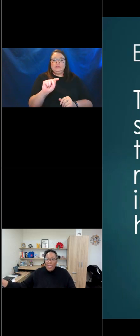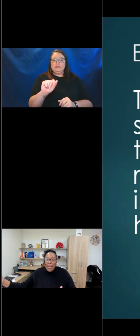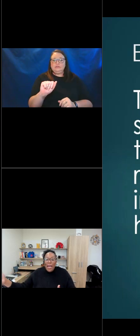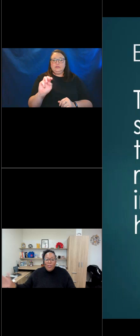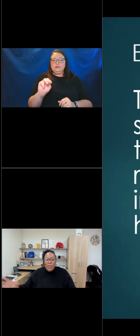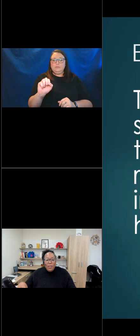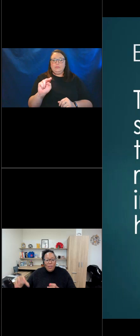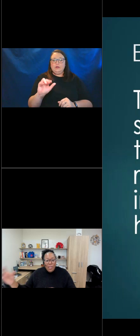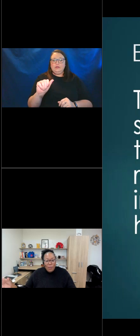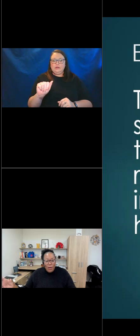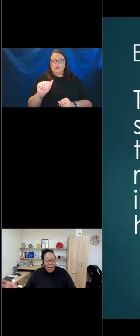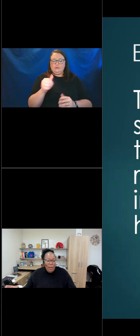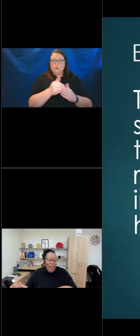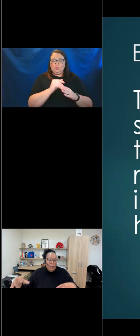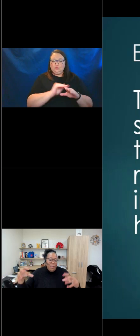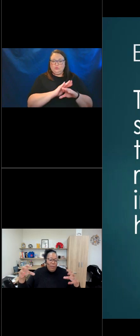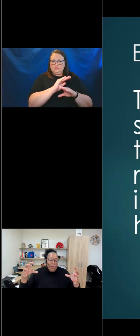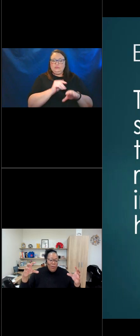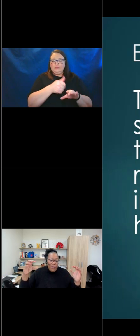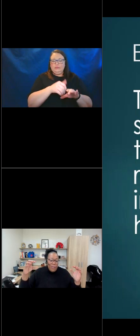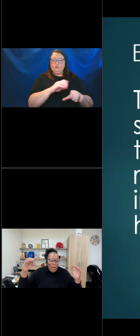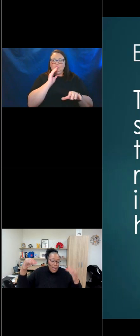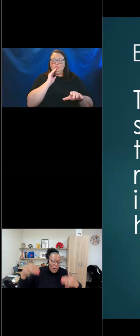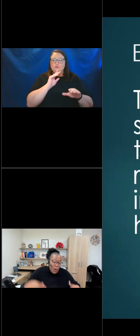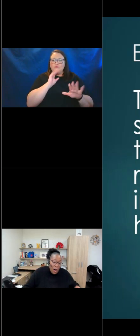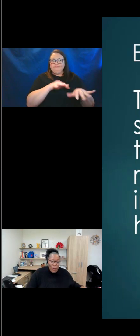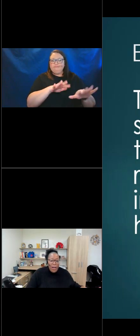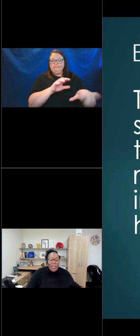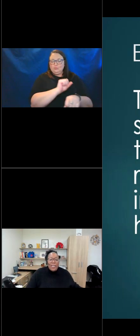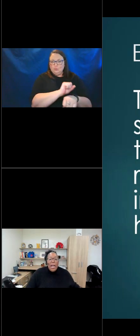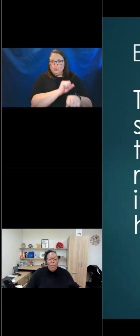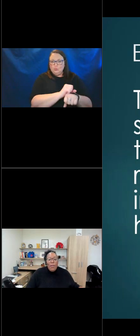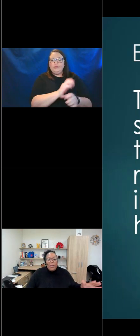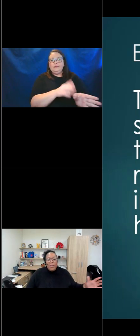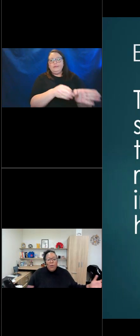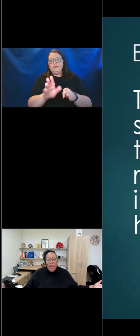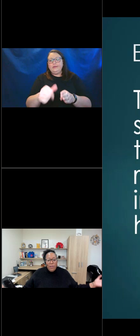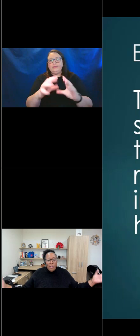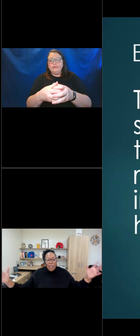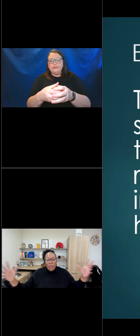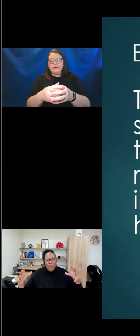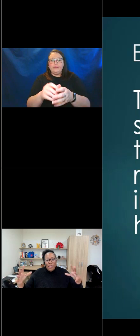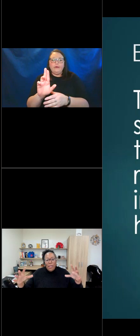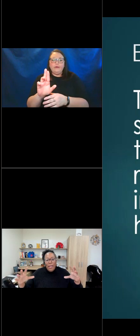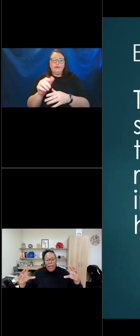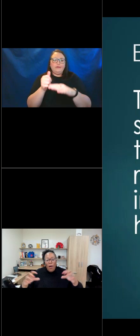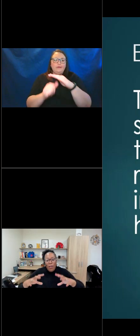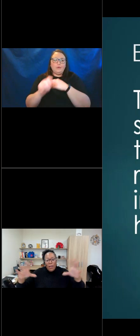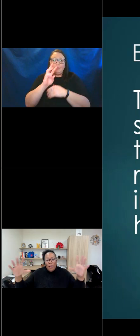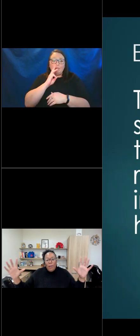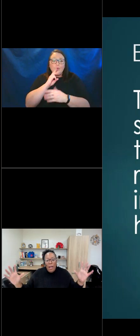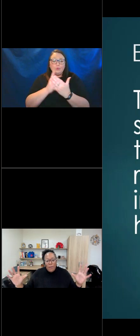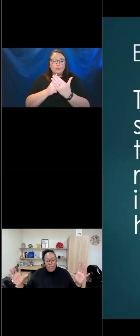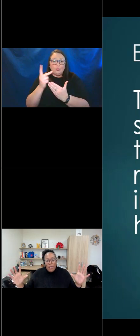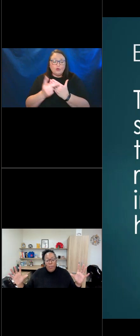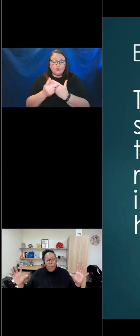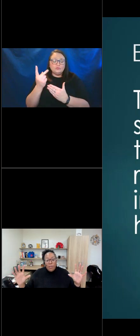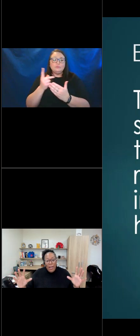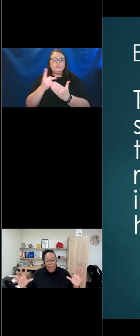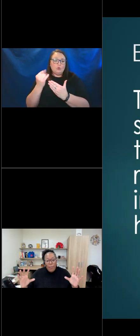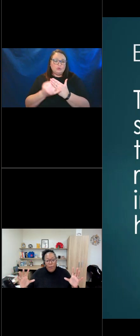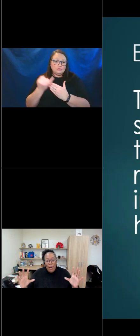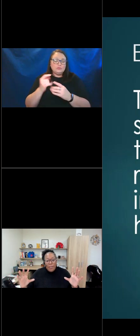the sea, and so they do sea work. And then we have people who are doing underwater projects, but there is no infrastructure really to look at all the climate